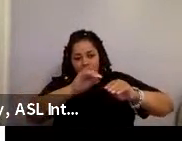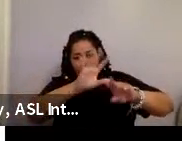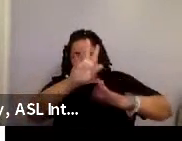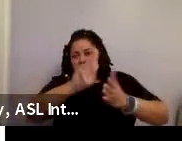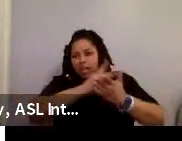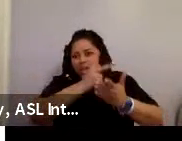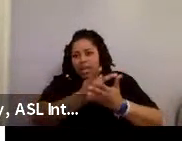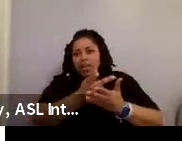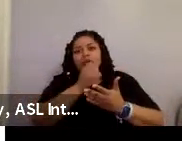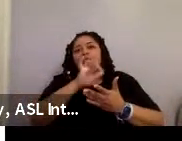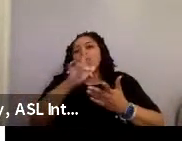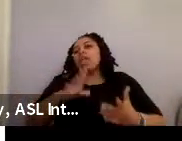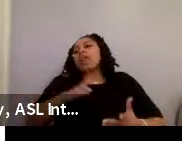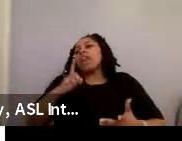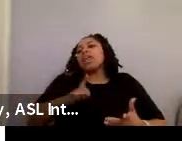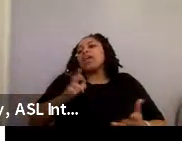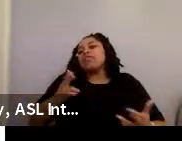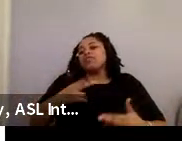kitchen or in your living room.